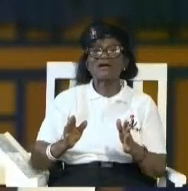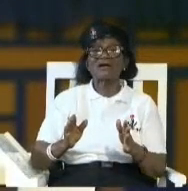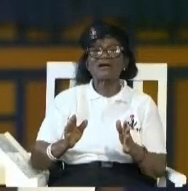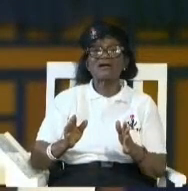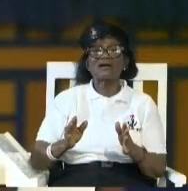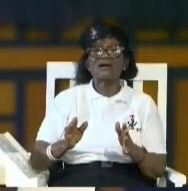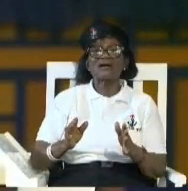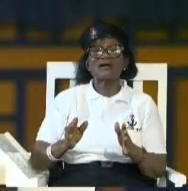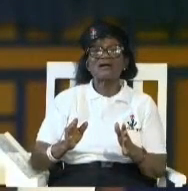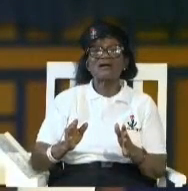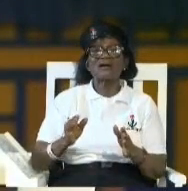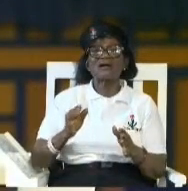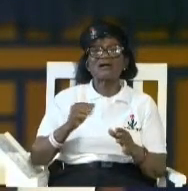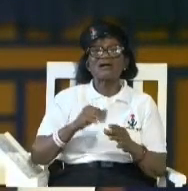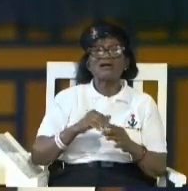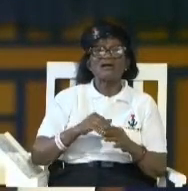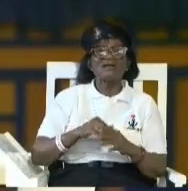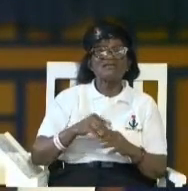in